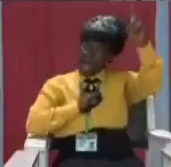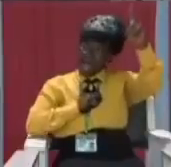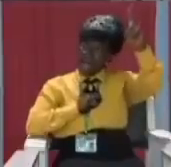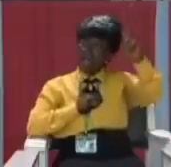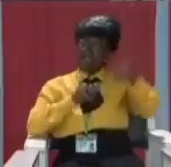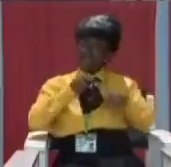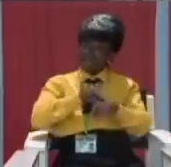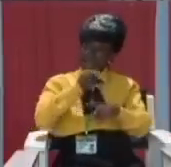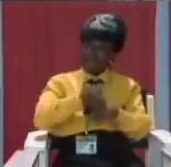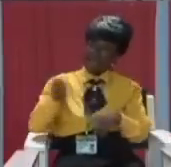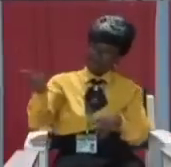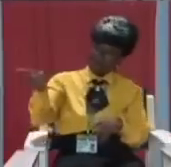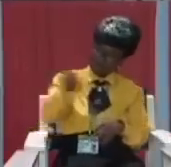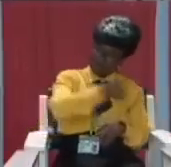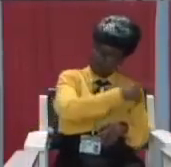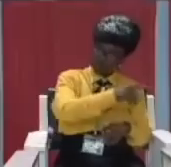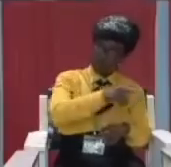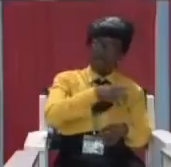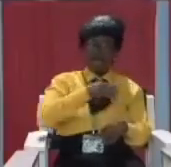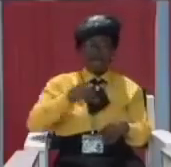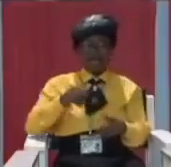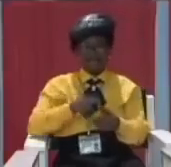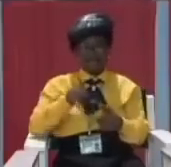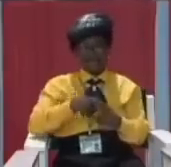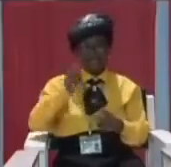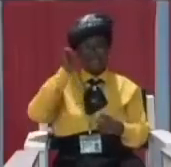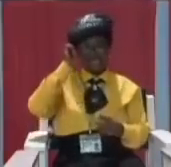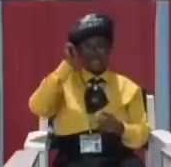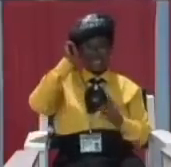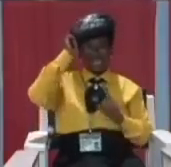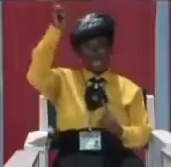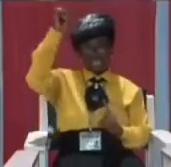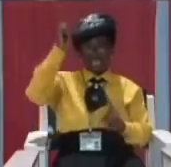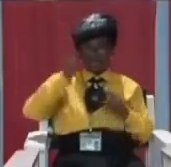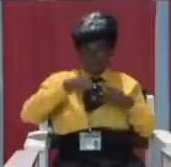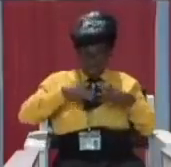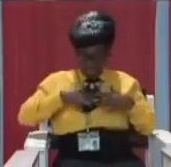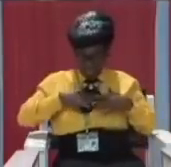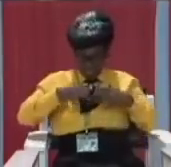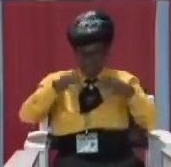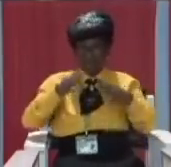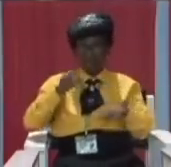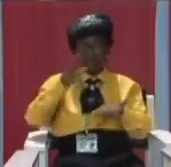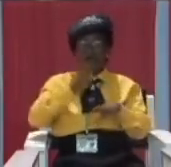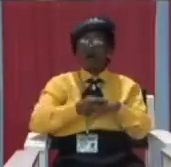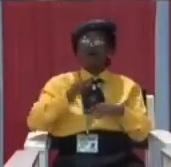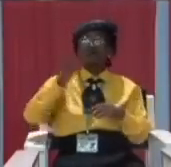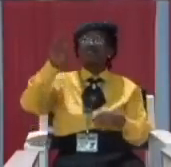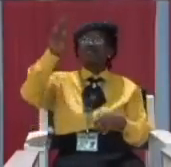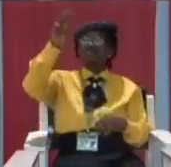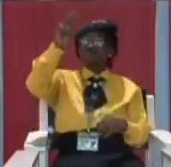And then he breathed on them and said,